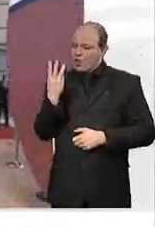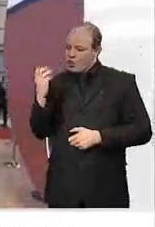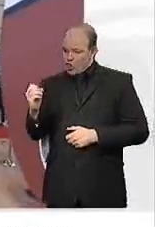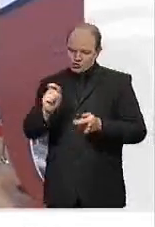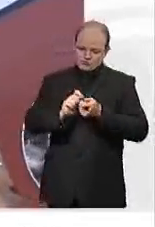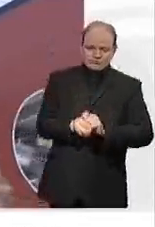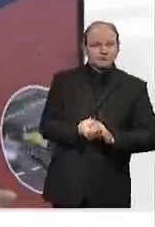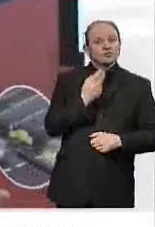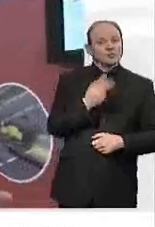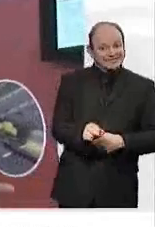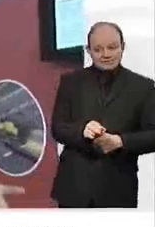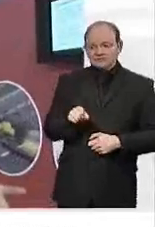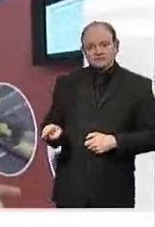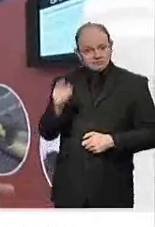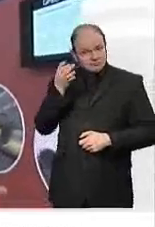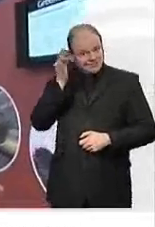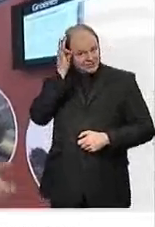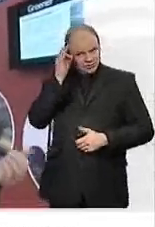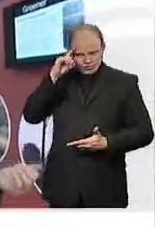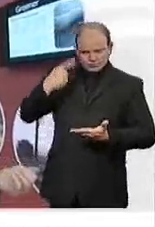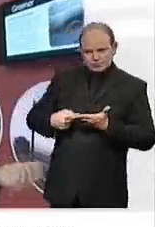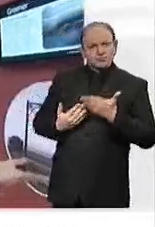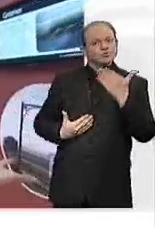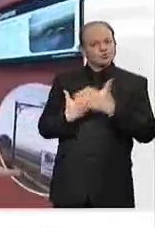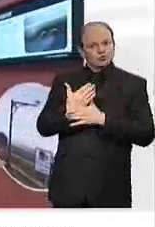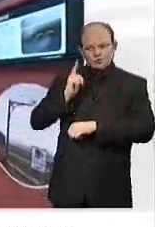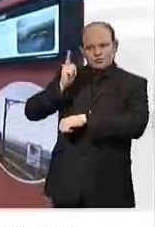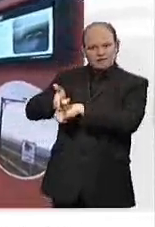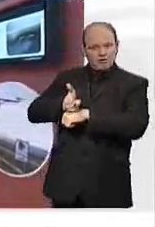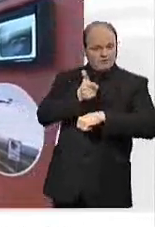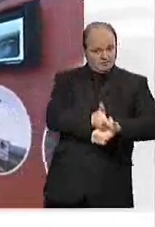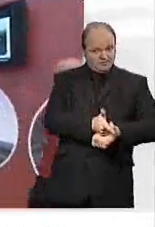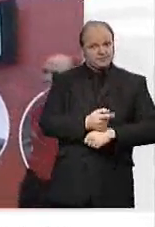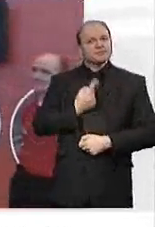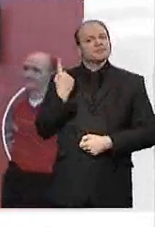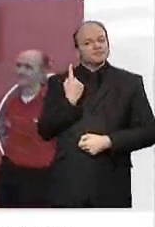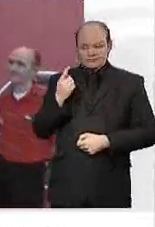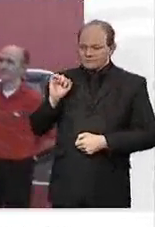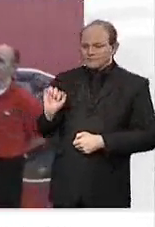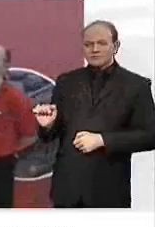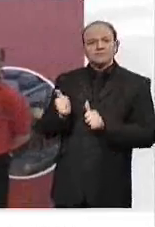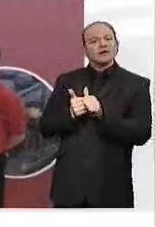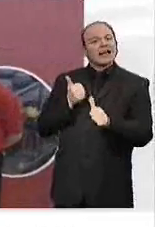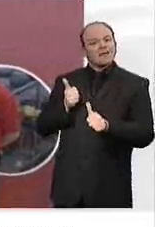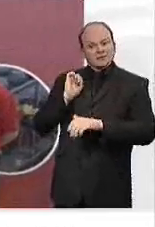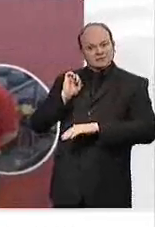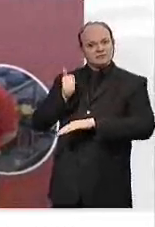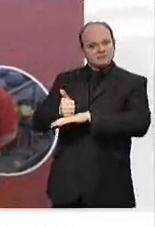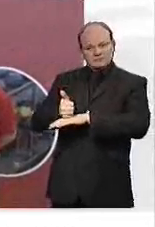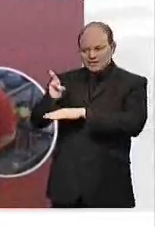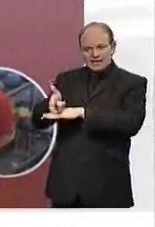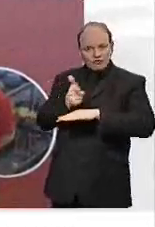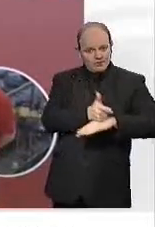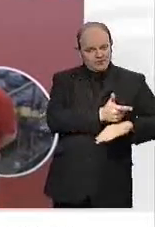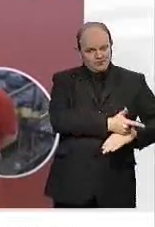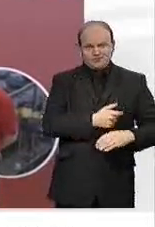because local authorities are going to have to enforce these new speed limits. Let's speak now to Jeff Collins, who's from the company that supplies them. What